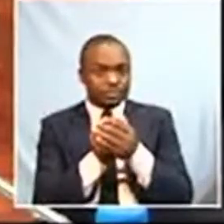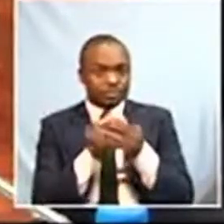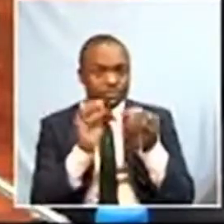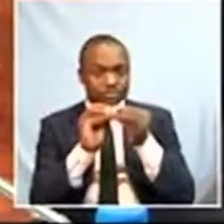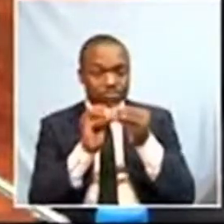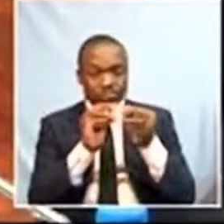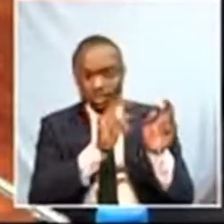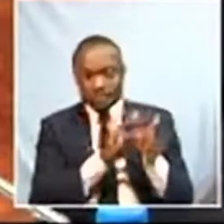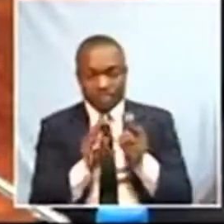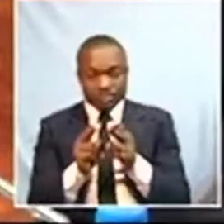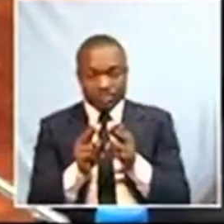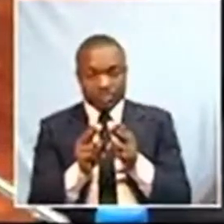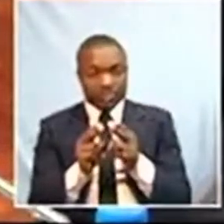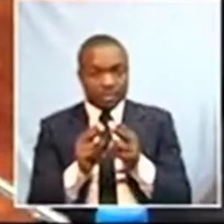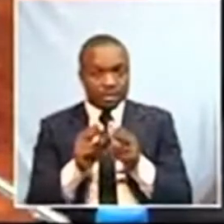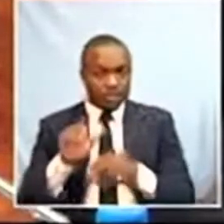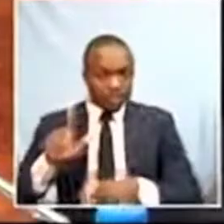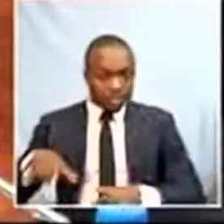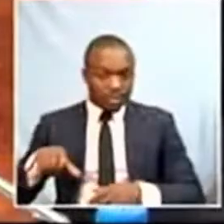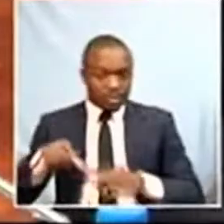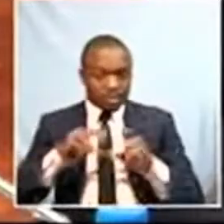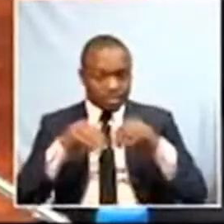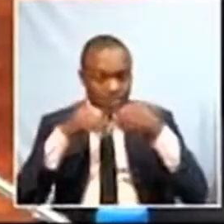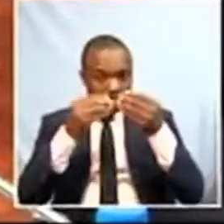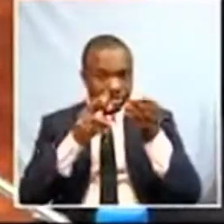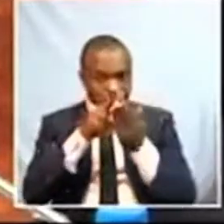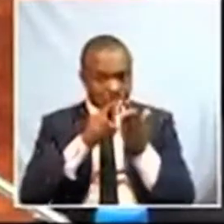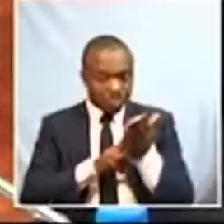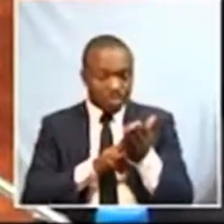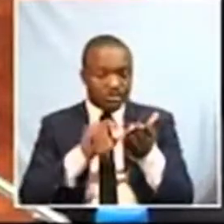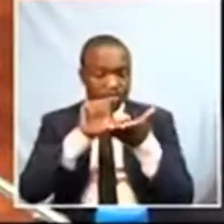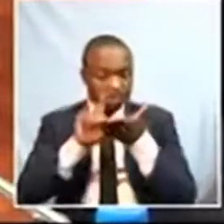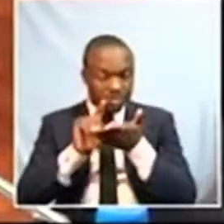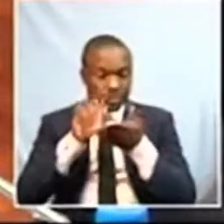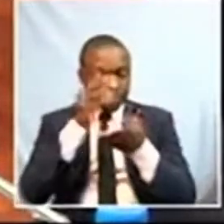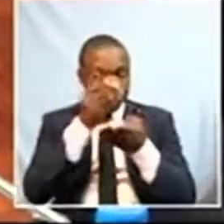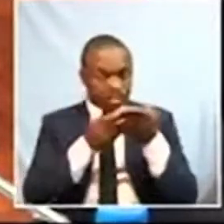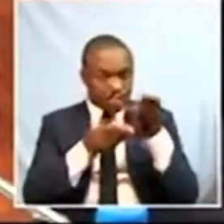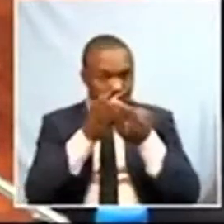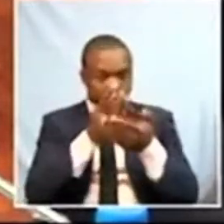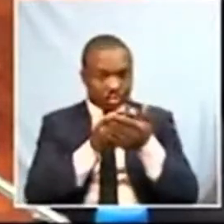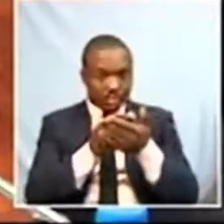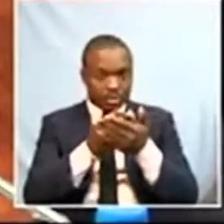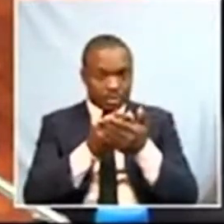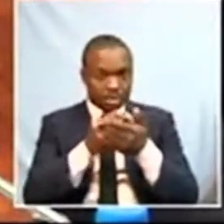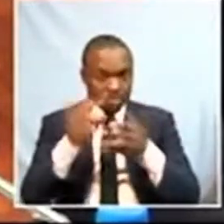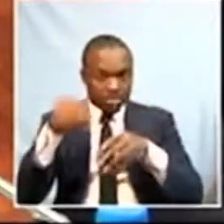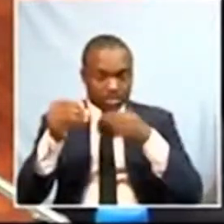response. The late issuance of guidelines on loan contribution to spending the